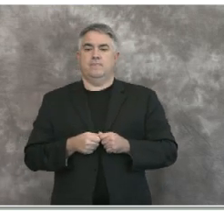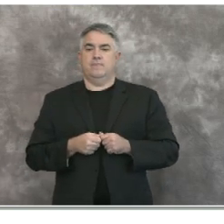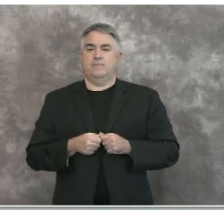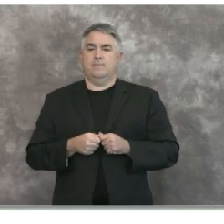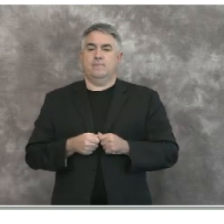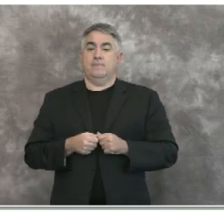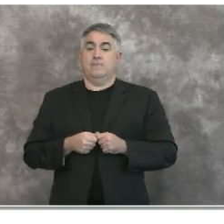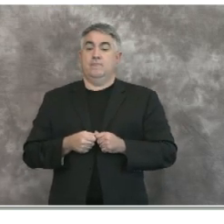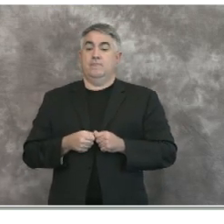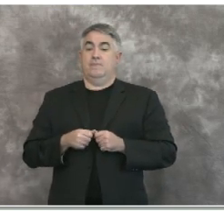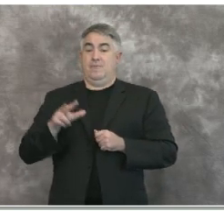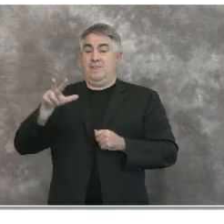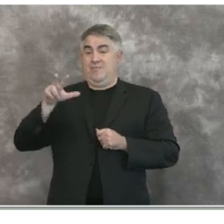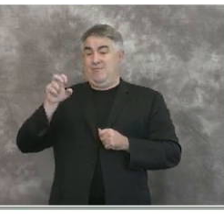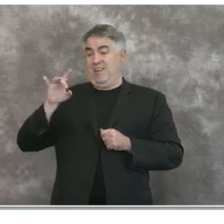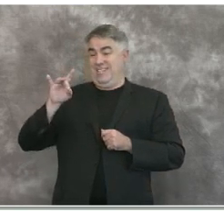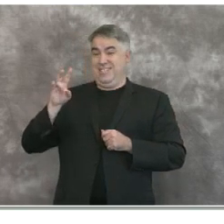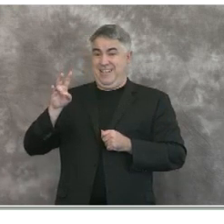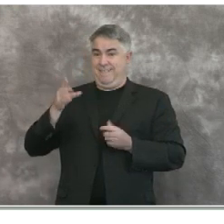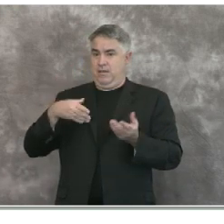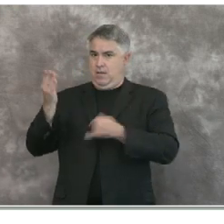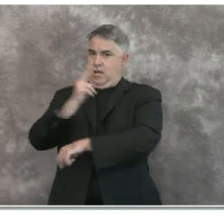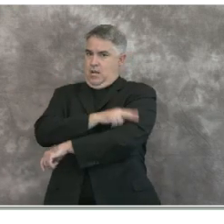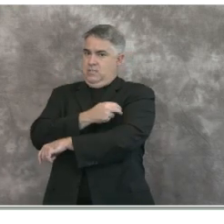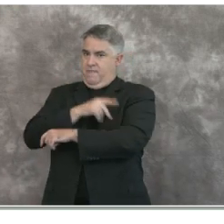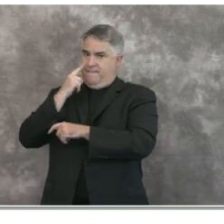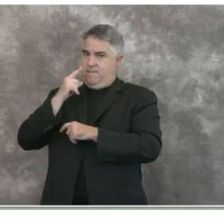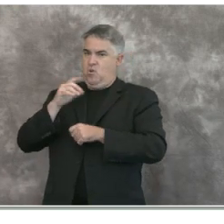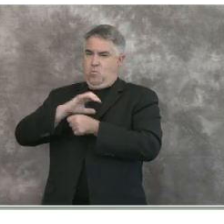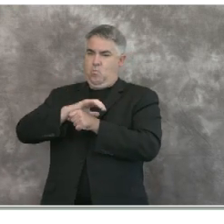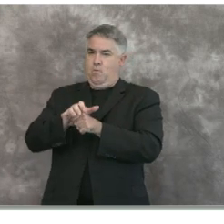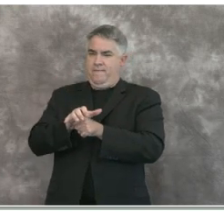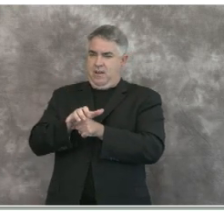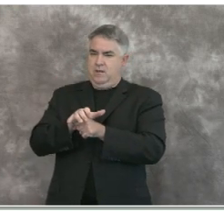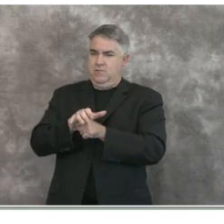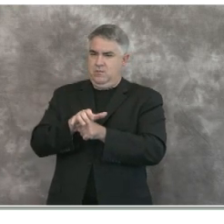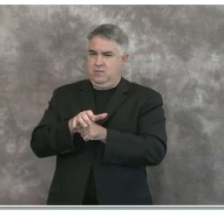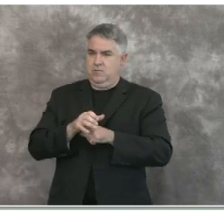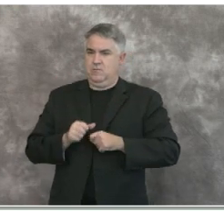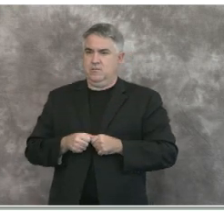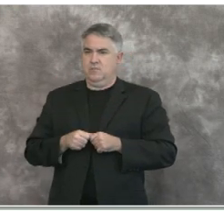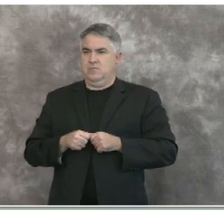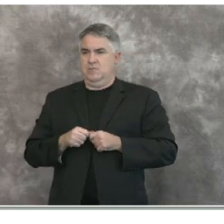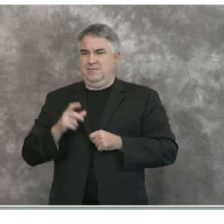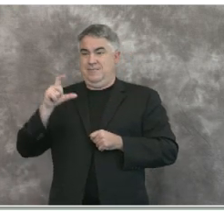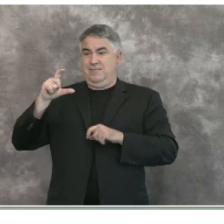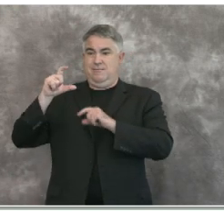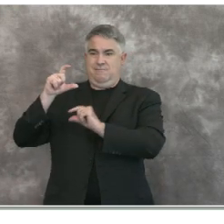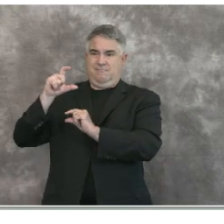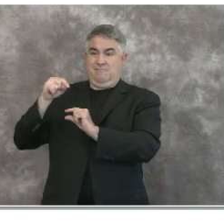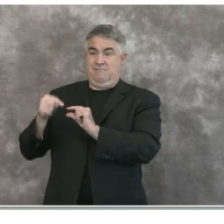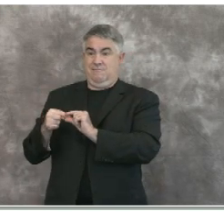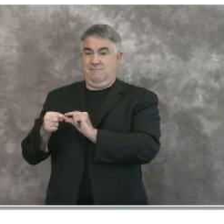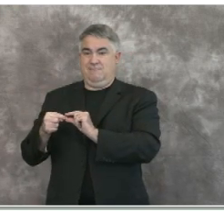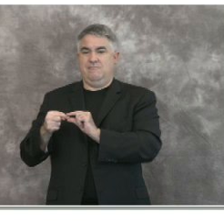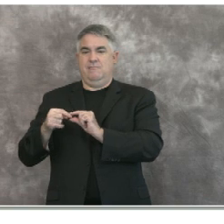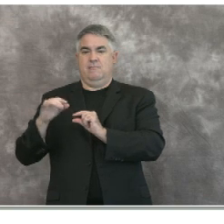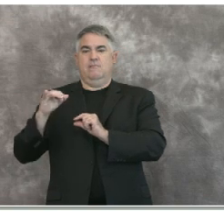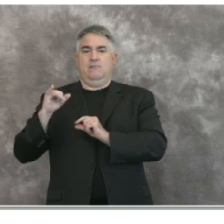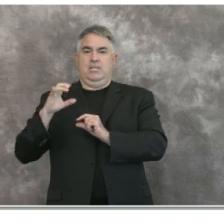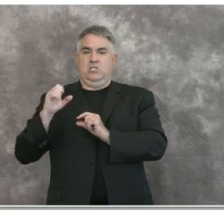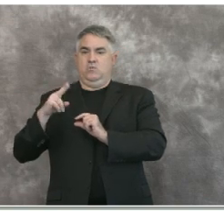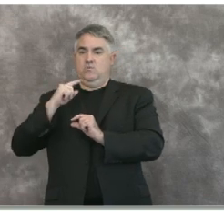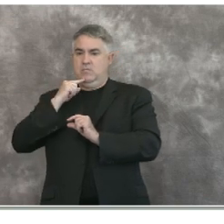of the 387 hospitalizations, you can now see where that is in relation to our total hospital system